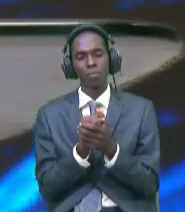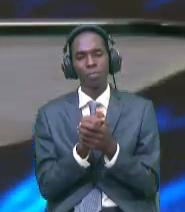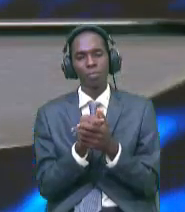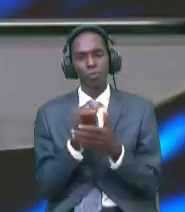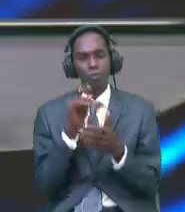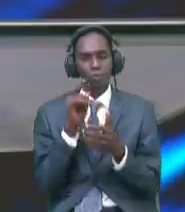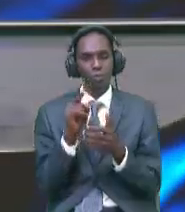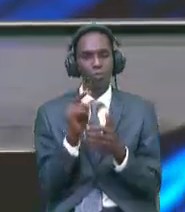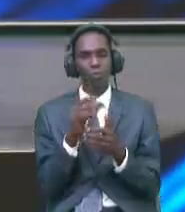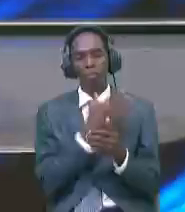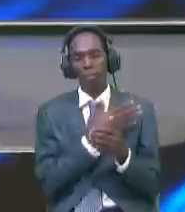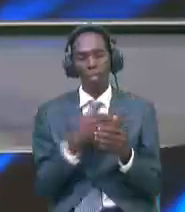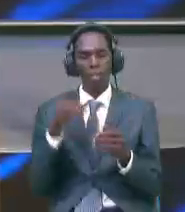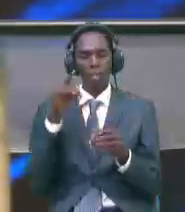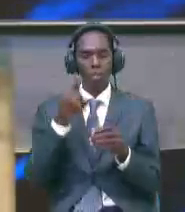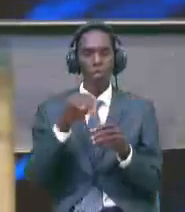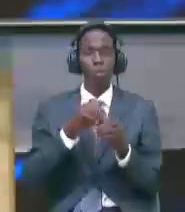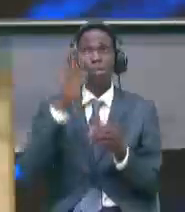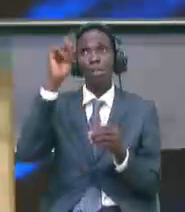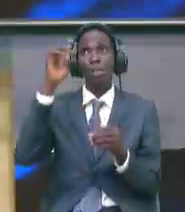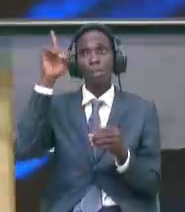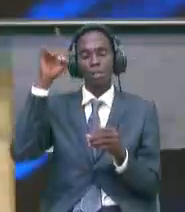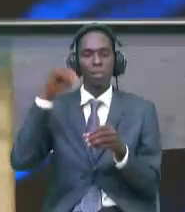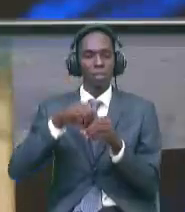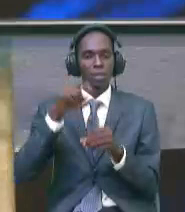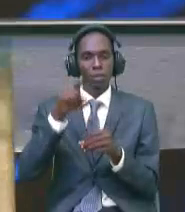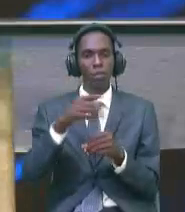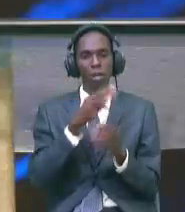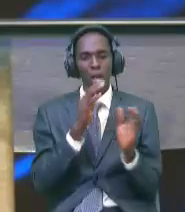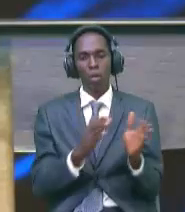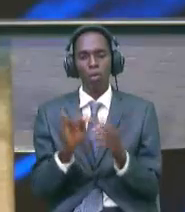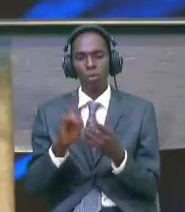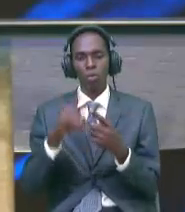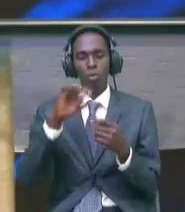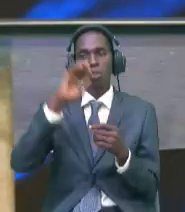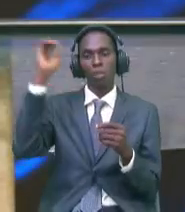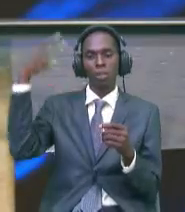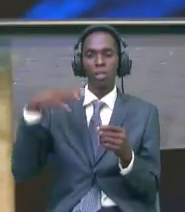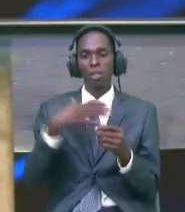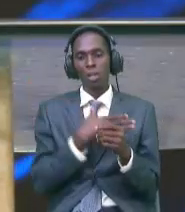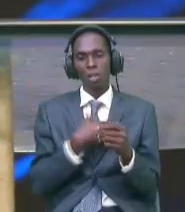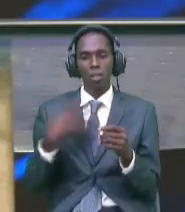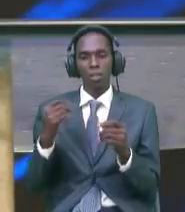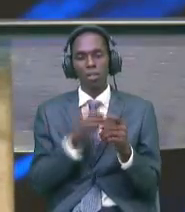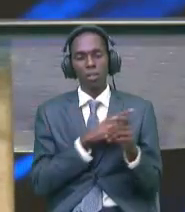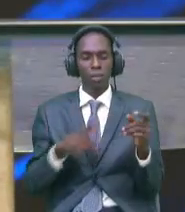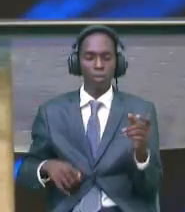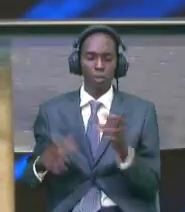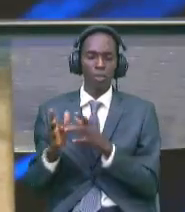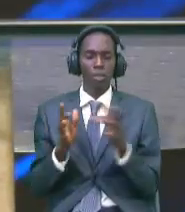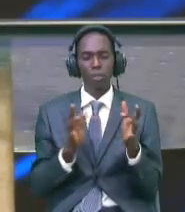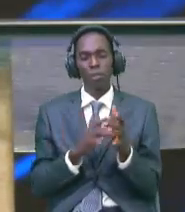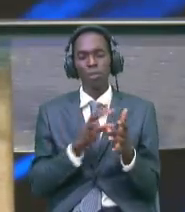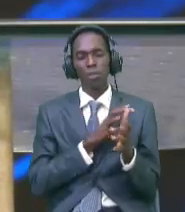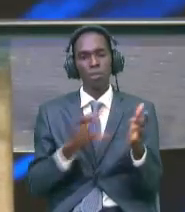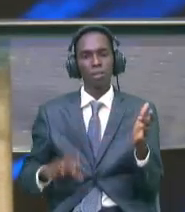you and ye in him, according to the grace of our God and the Lord Jesus Christ.